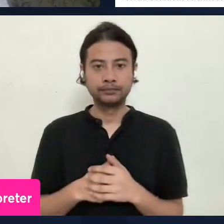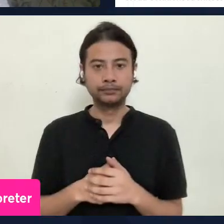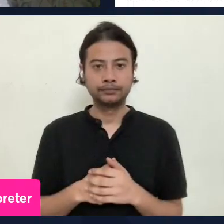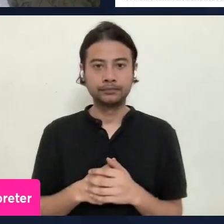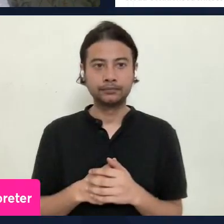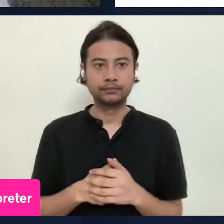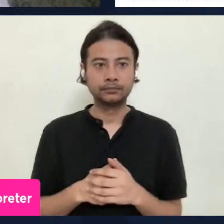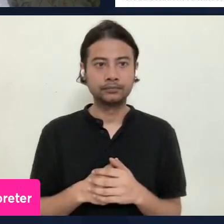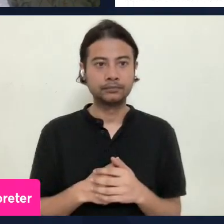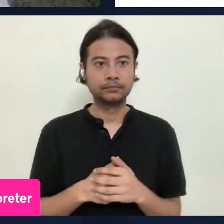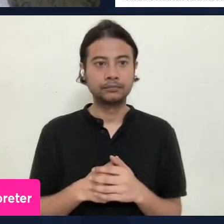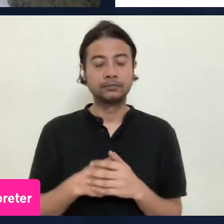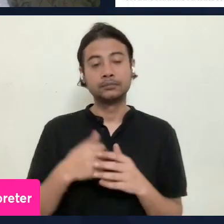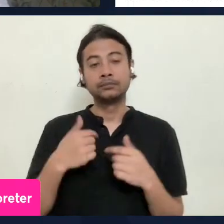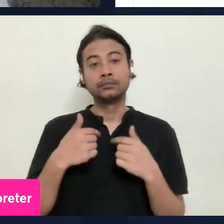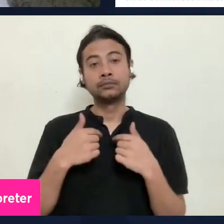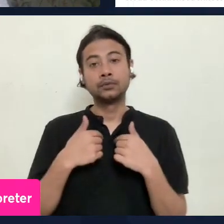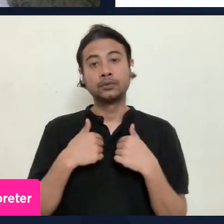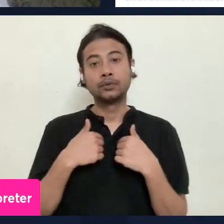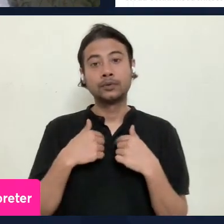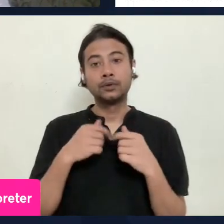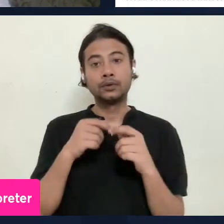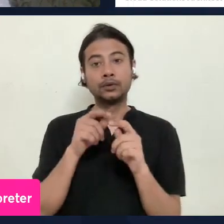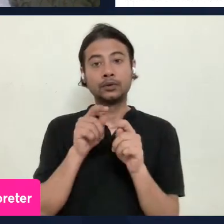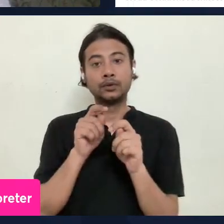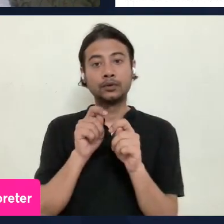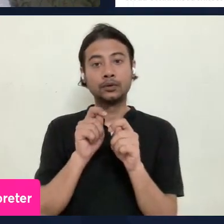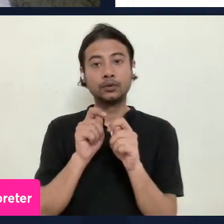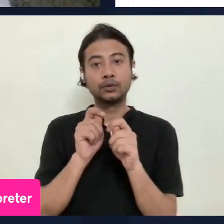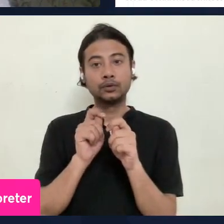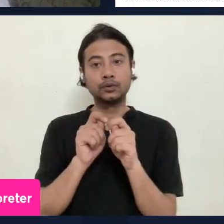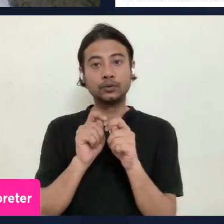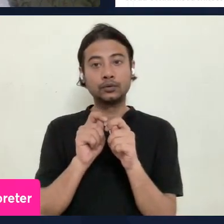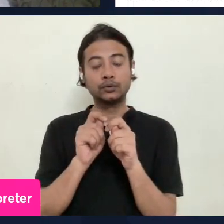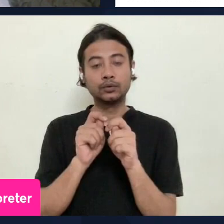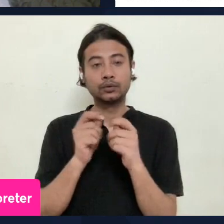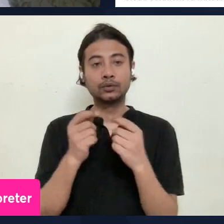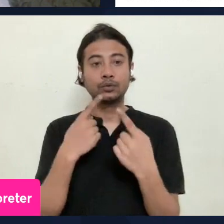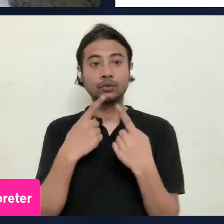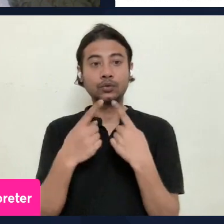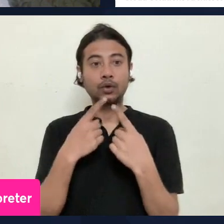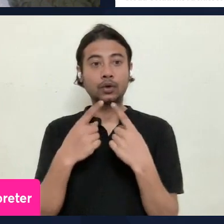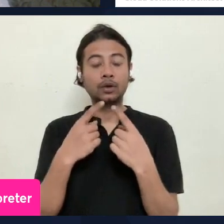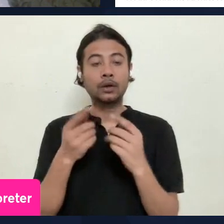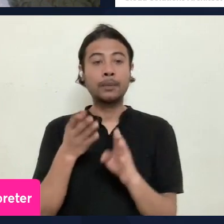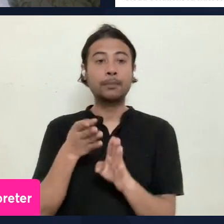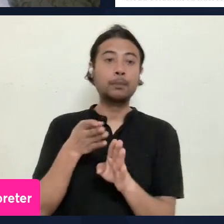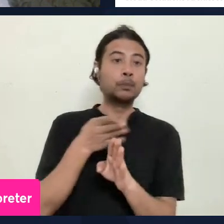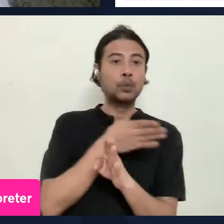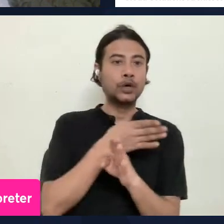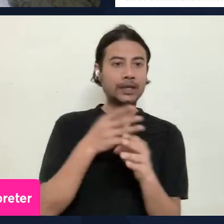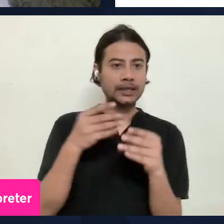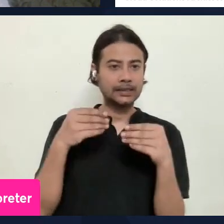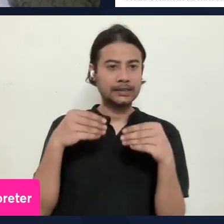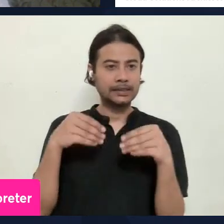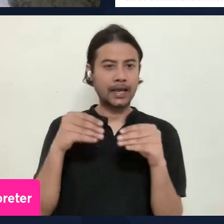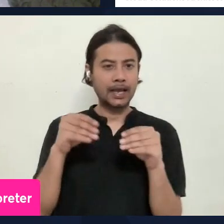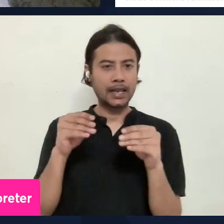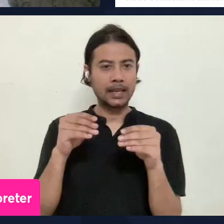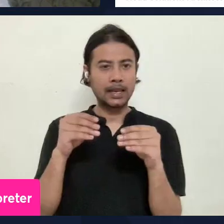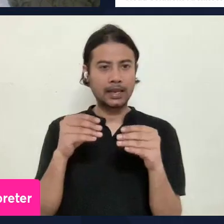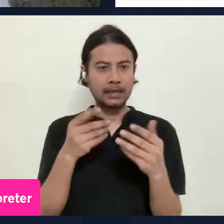say we talk a good game in pre-sales. We're not necessarily the guys and girls that are delivering it. So, I'm very involved